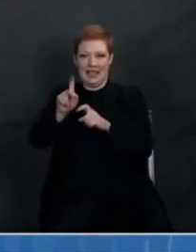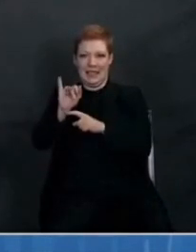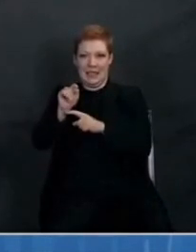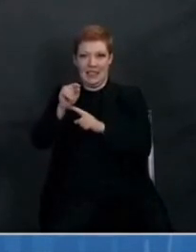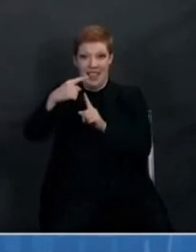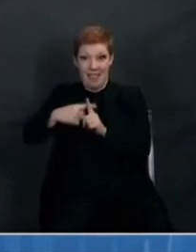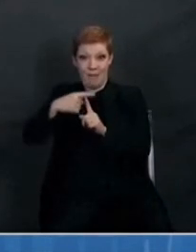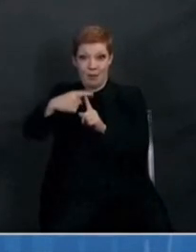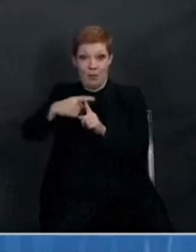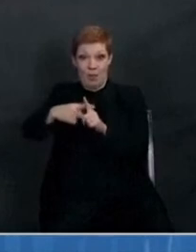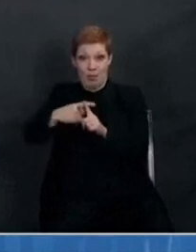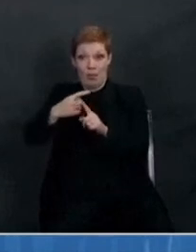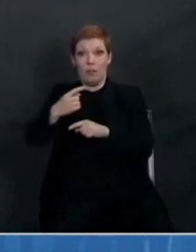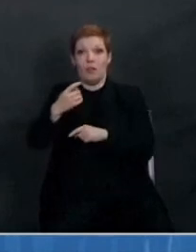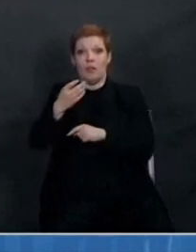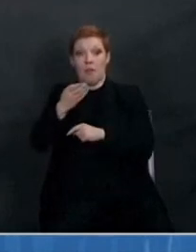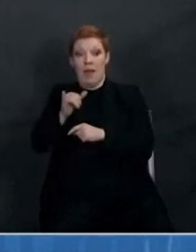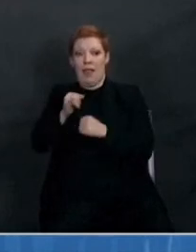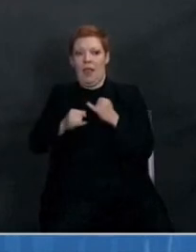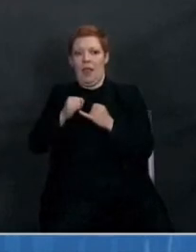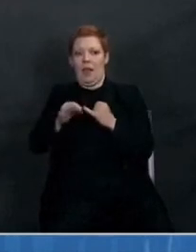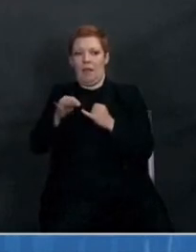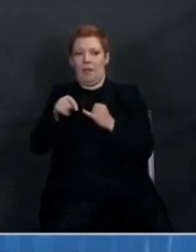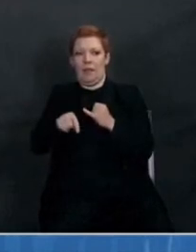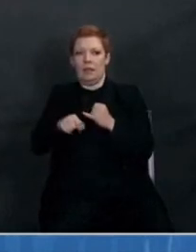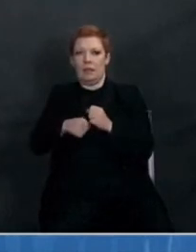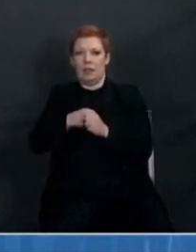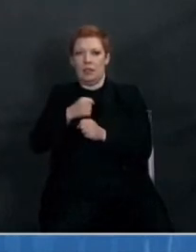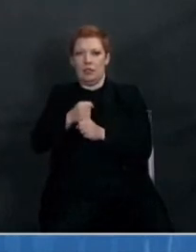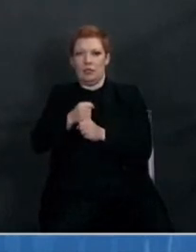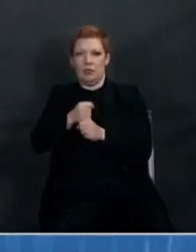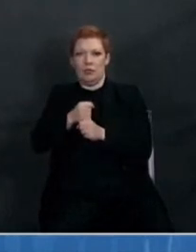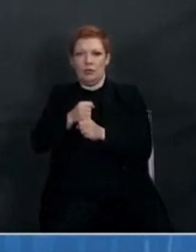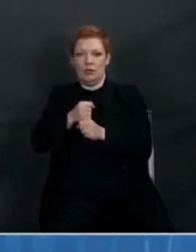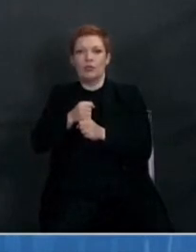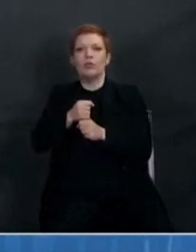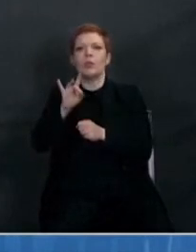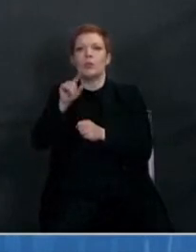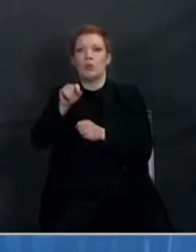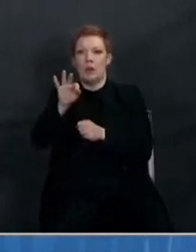year, 8.5 million of which are guaranteed to the U.S. government.